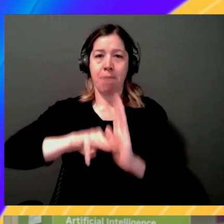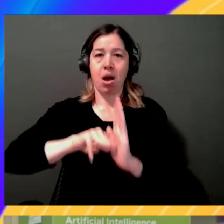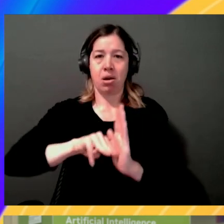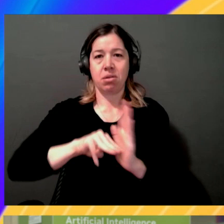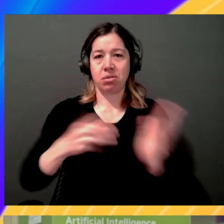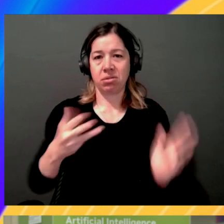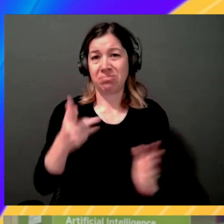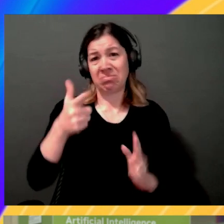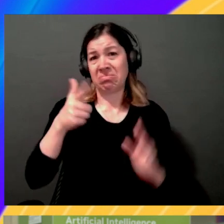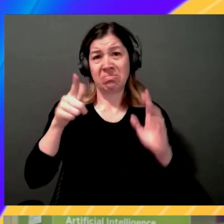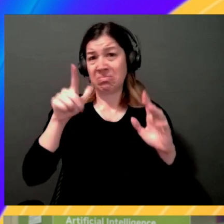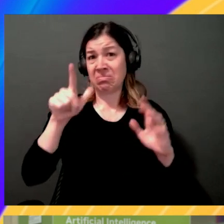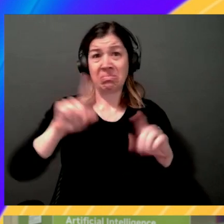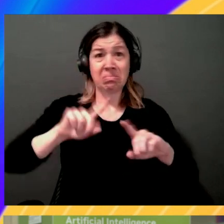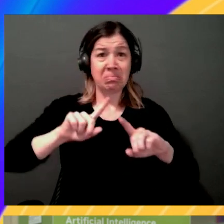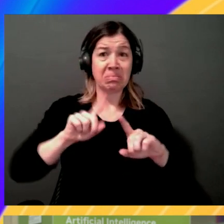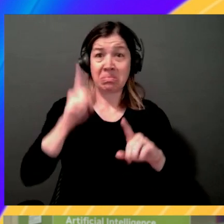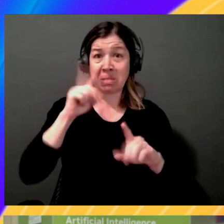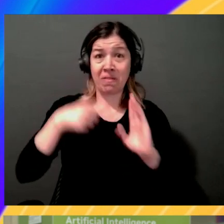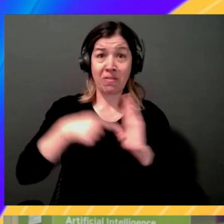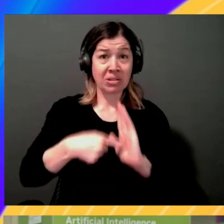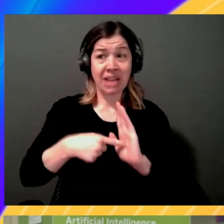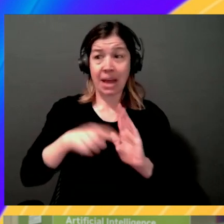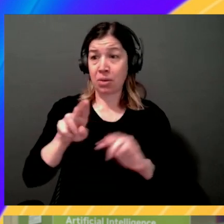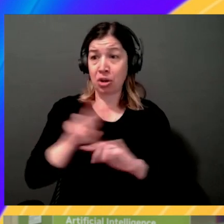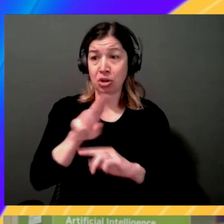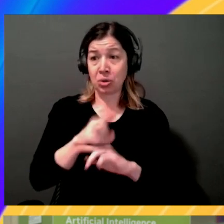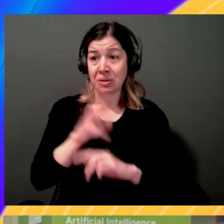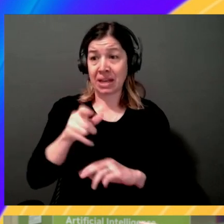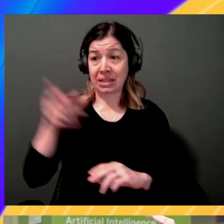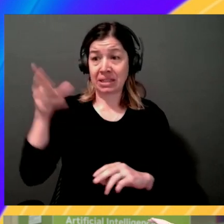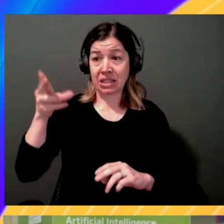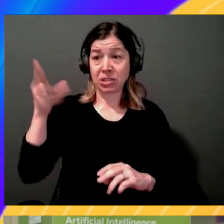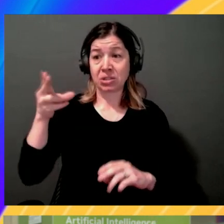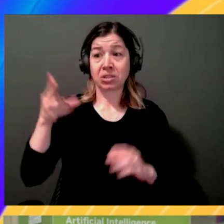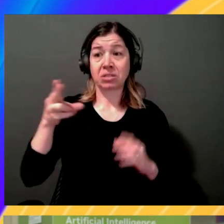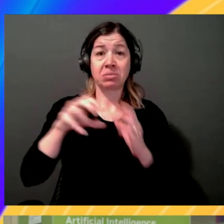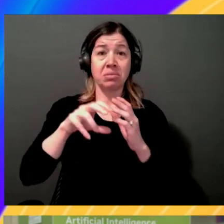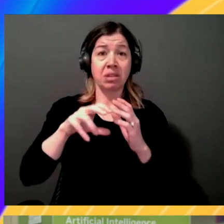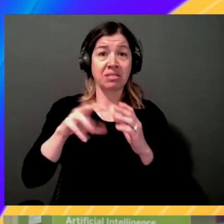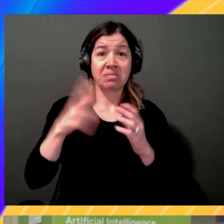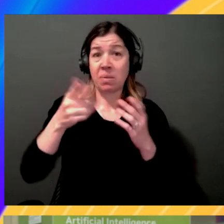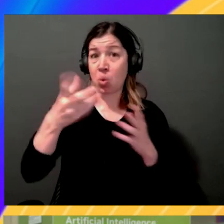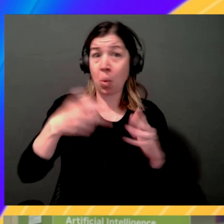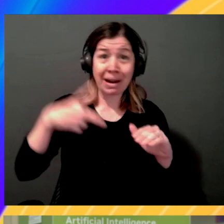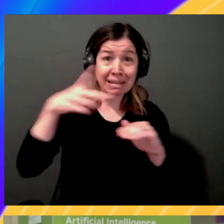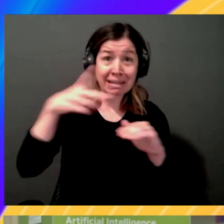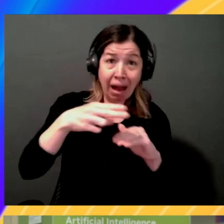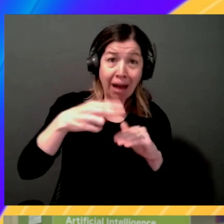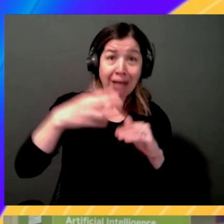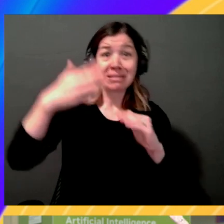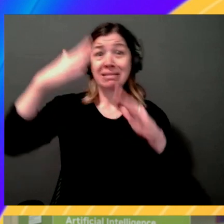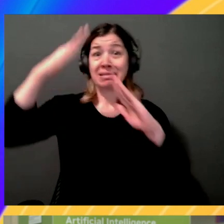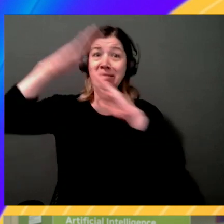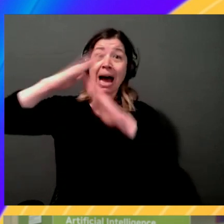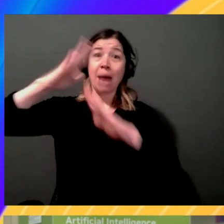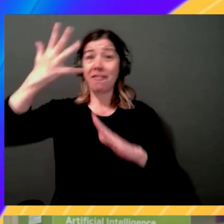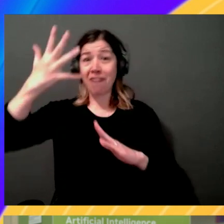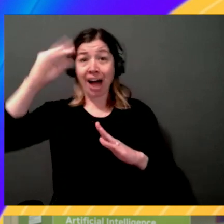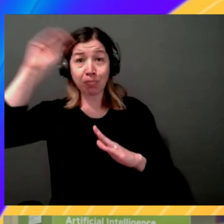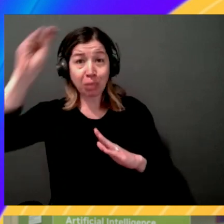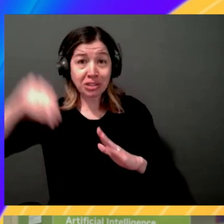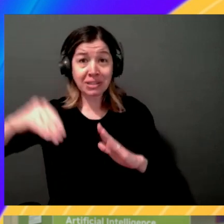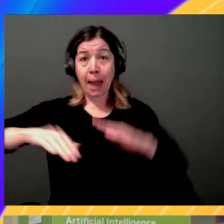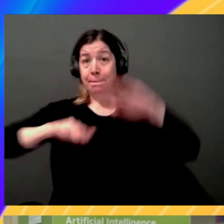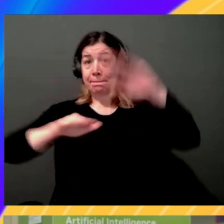different things. For example, this user history length, maybe you want to cut out like the top 5 and bottom 5% of users who are the most and least active,